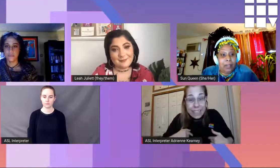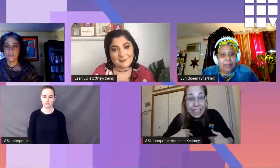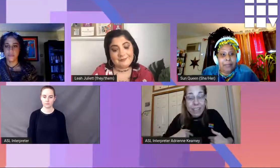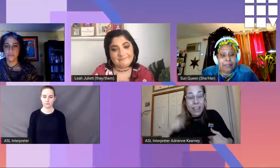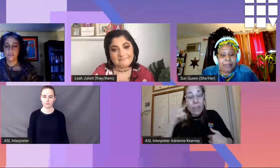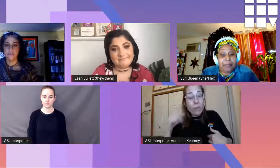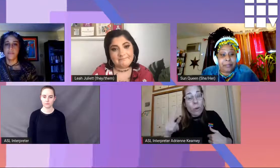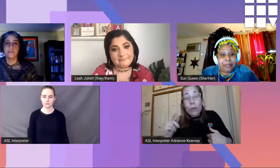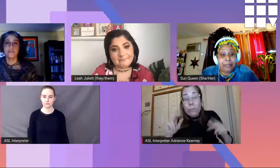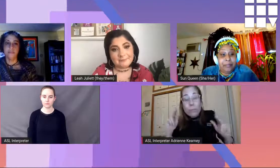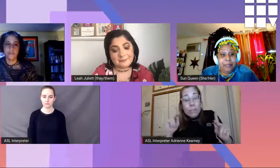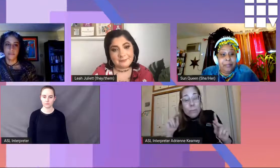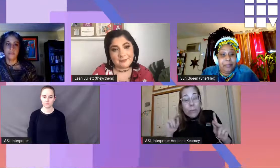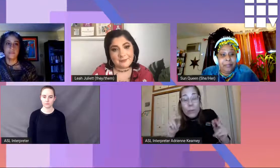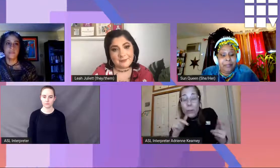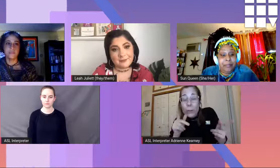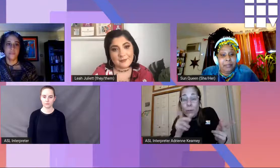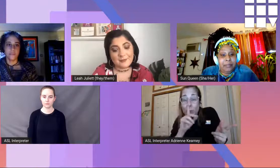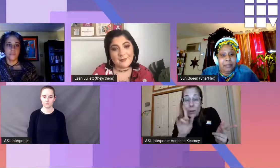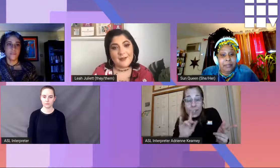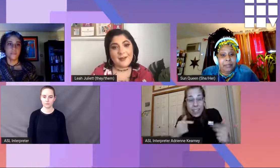like me.